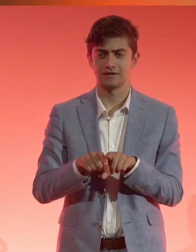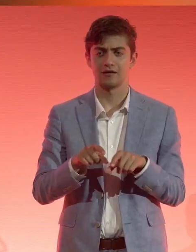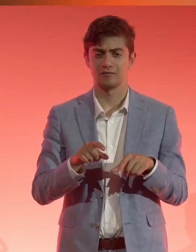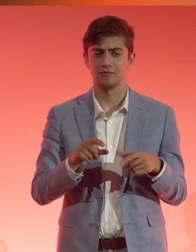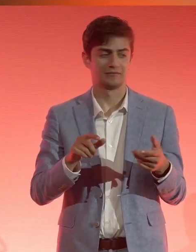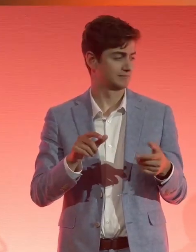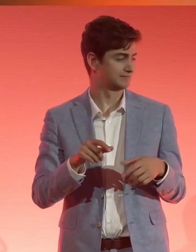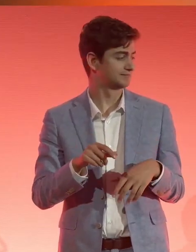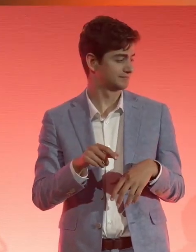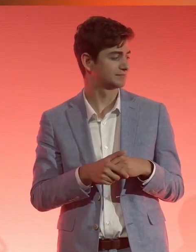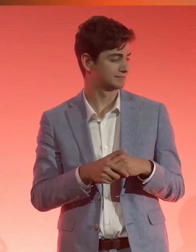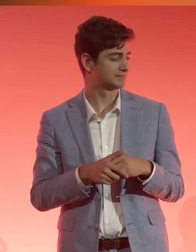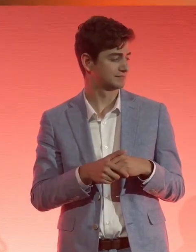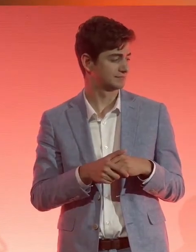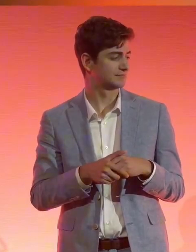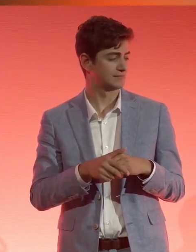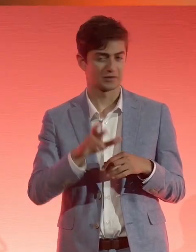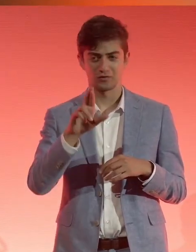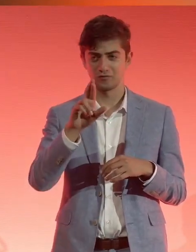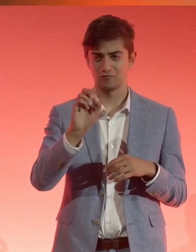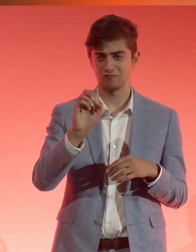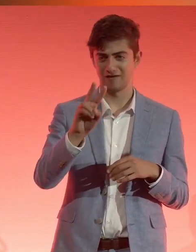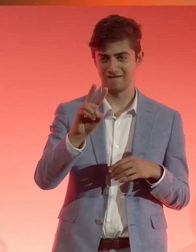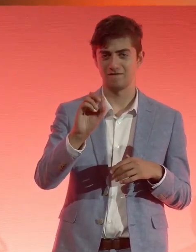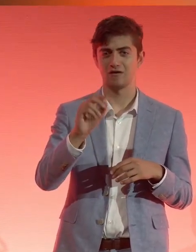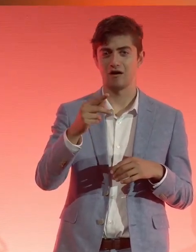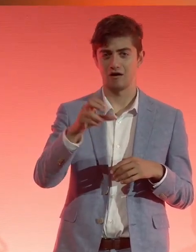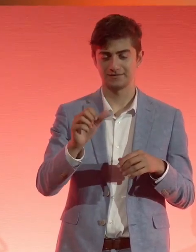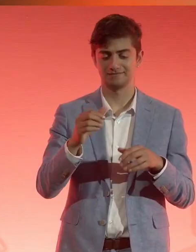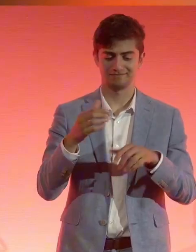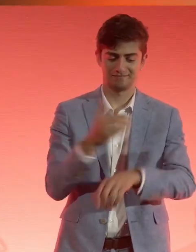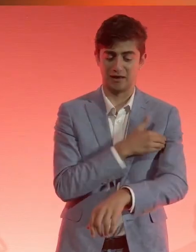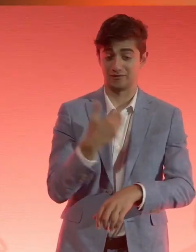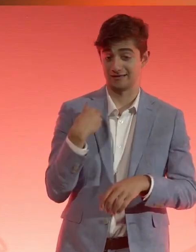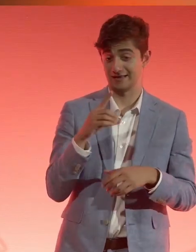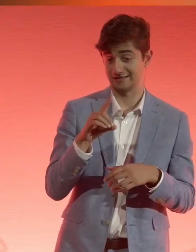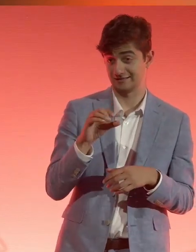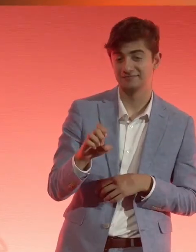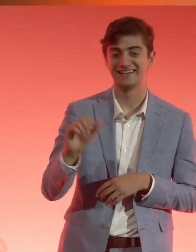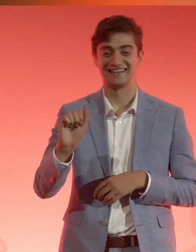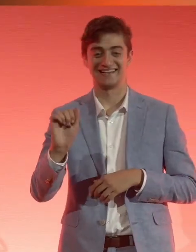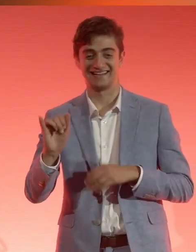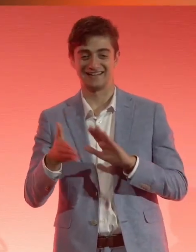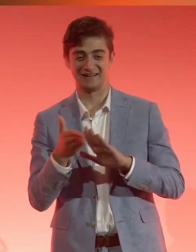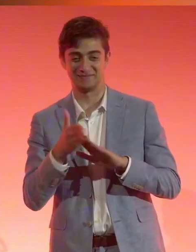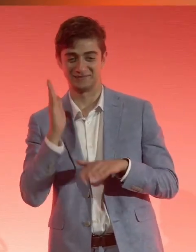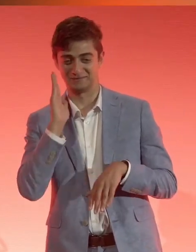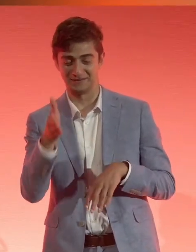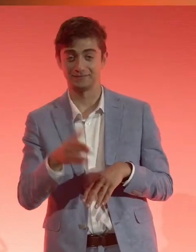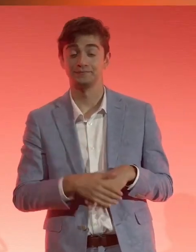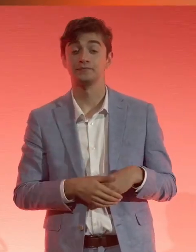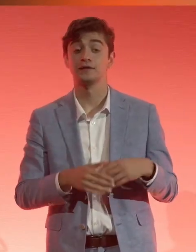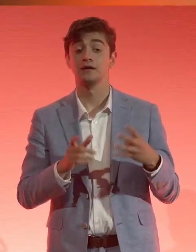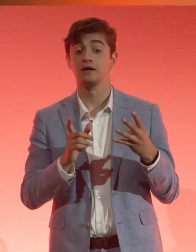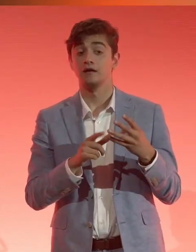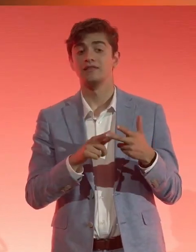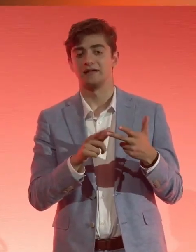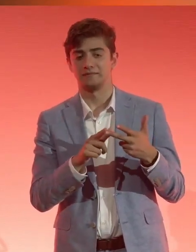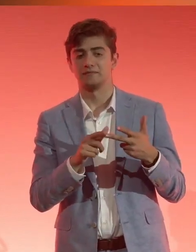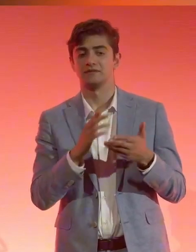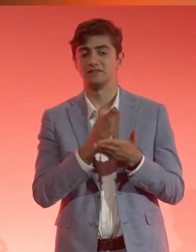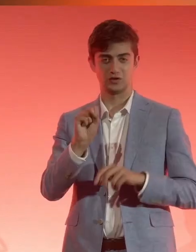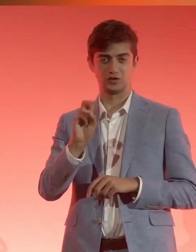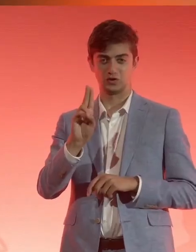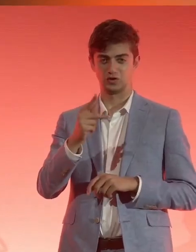ops will power the next decade. And then we will also see the rise of super contributors, people who use AI to 10x